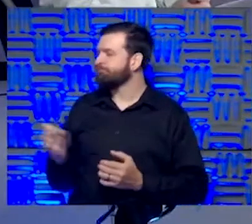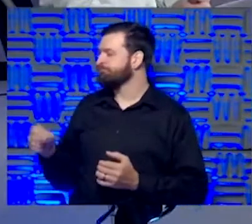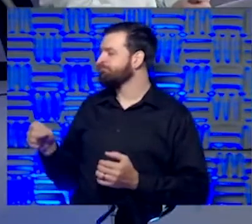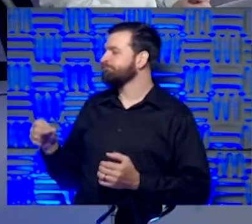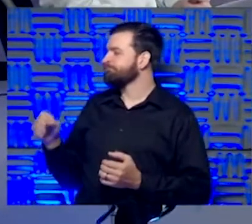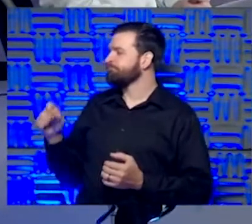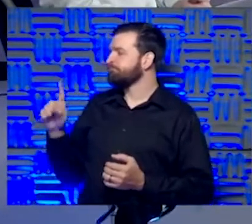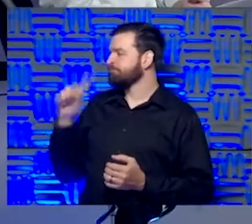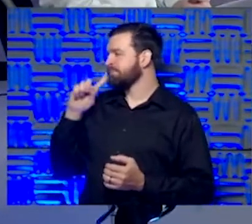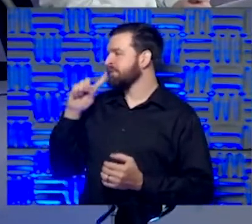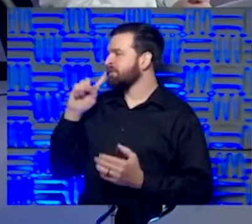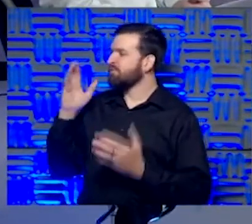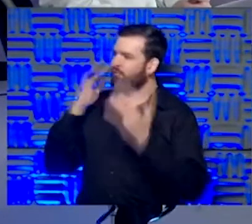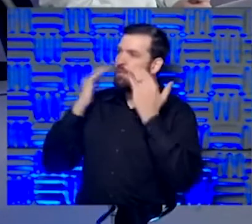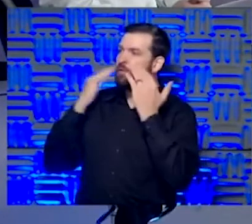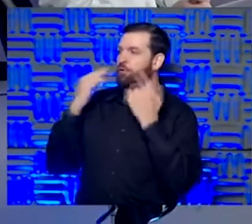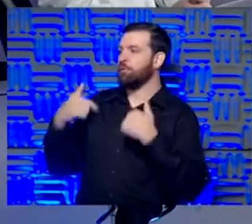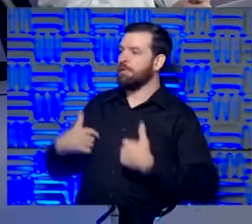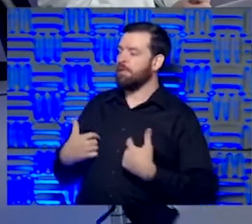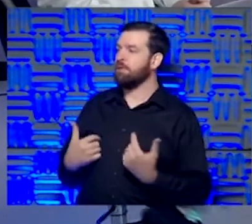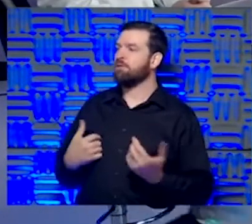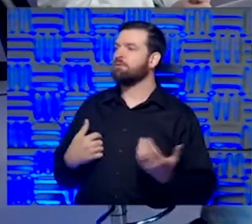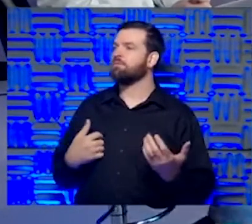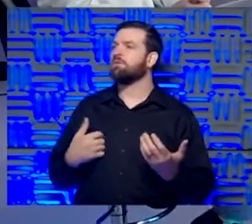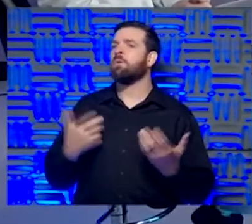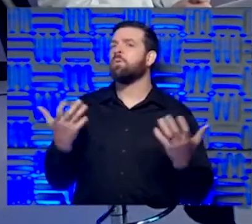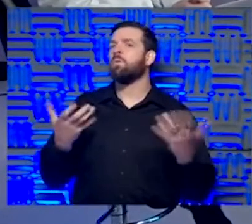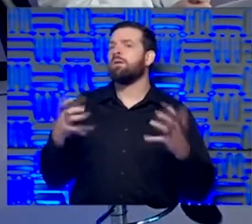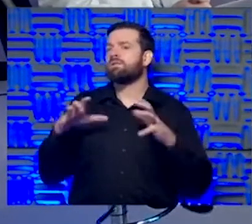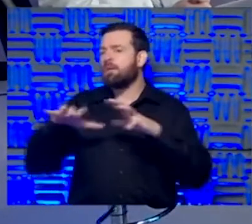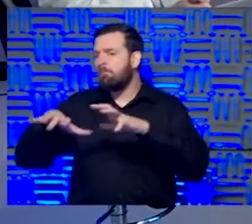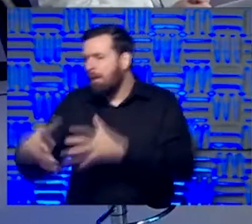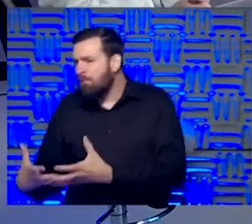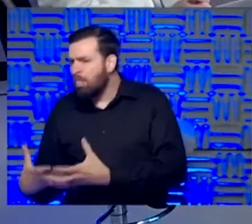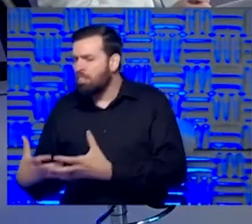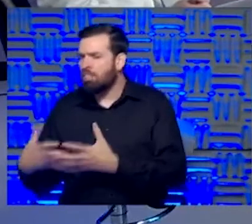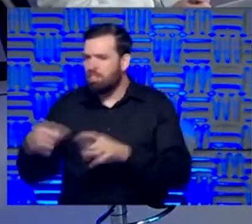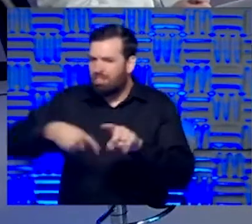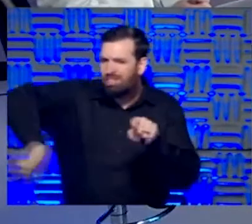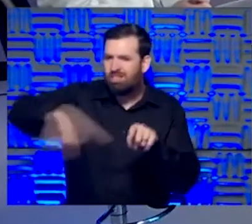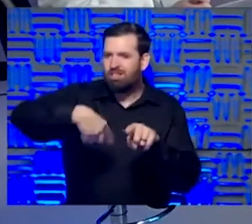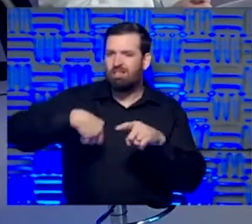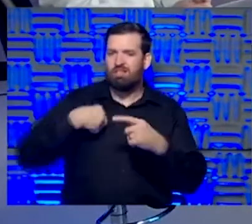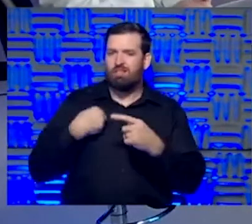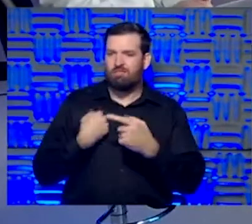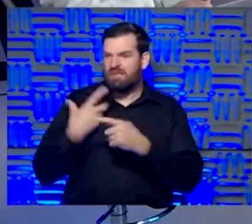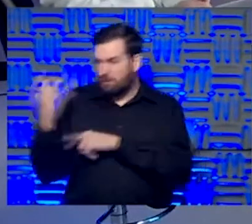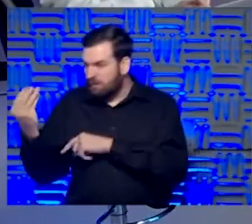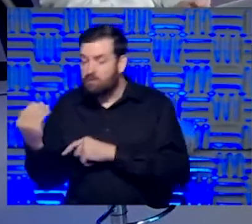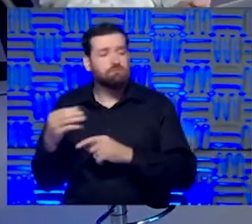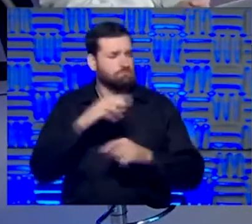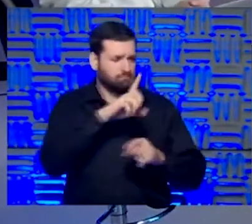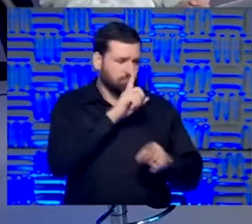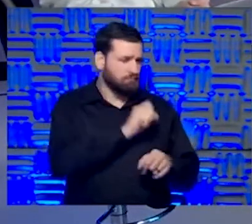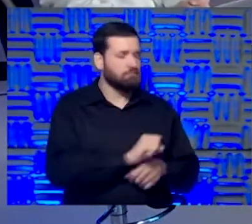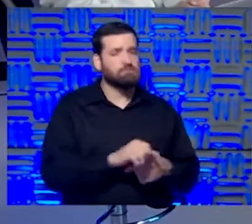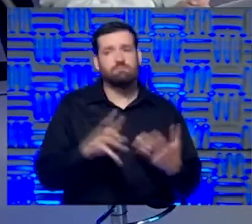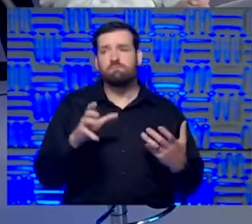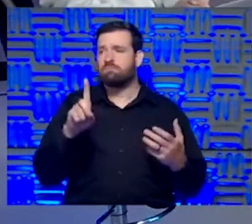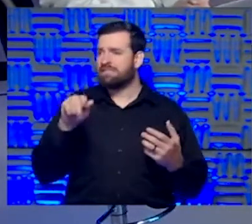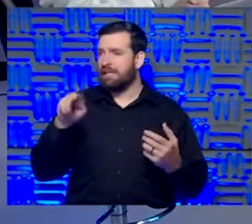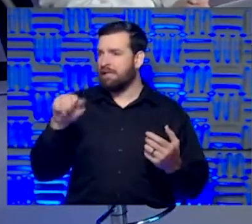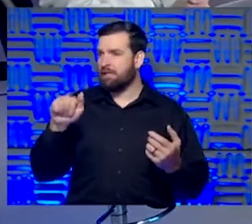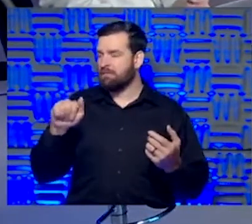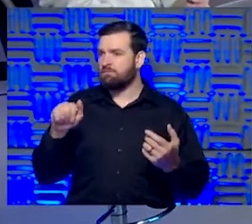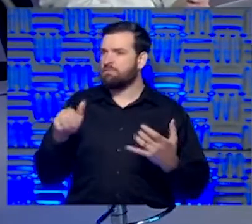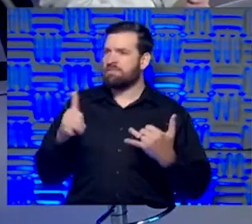sounds so familiar to me about what's in a bubble, Dana, what's outside the bubble. We've talked about that extensively. Absolutely. So are you? I'm